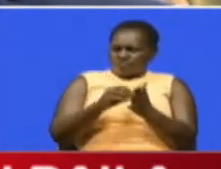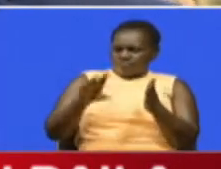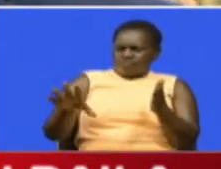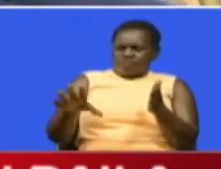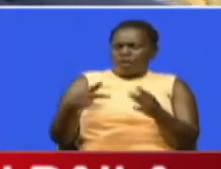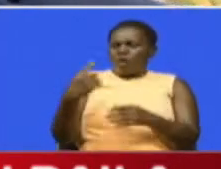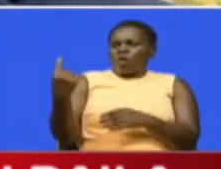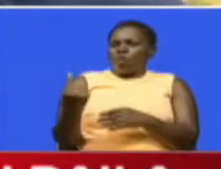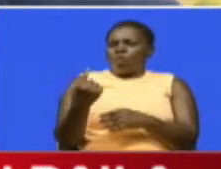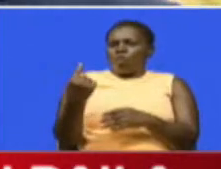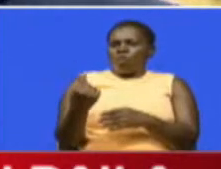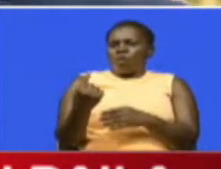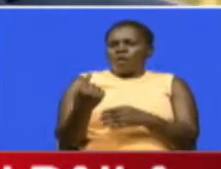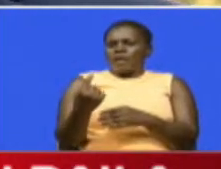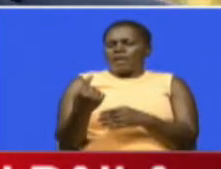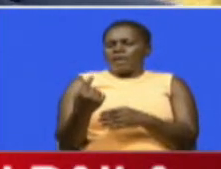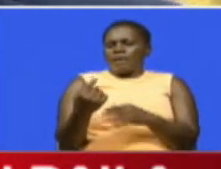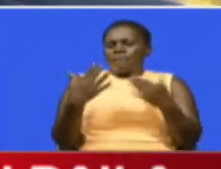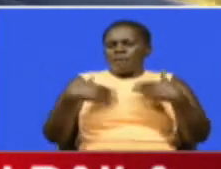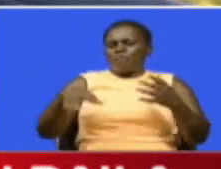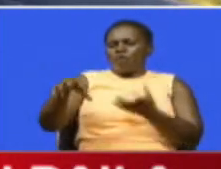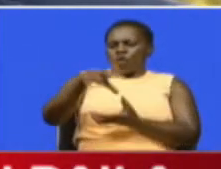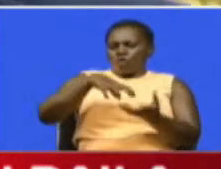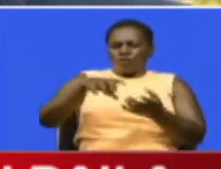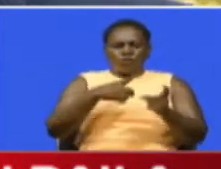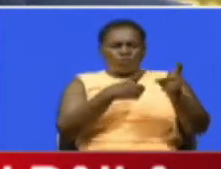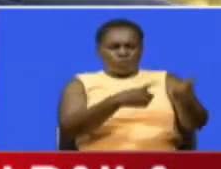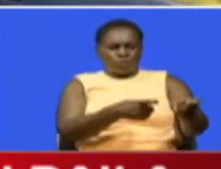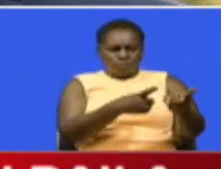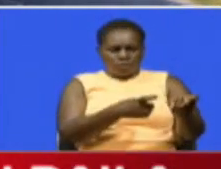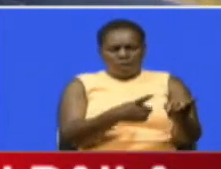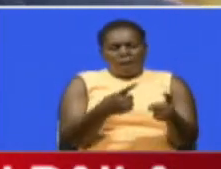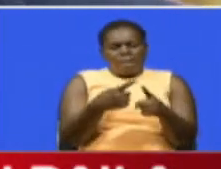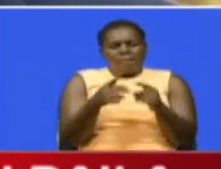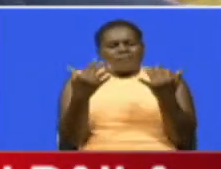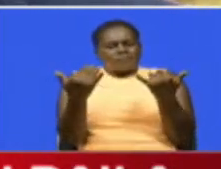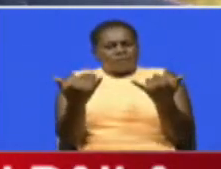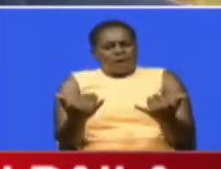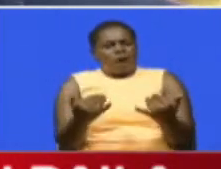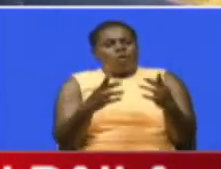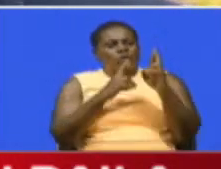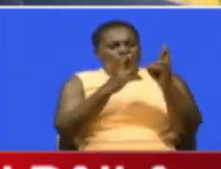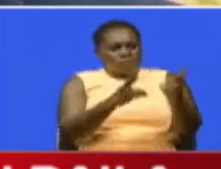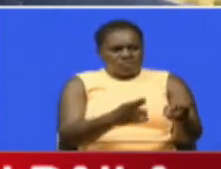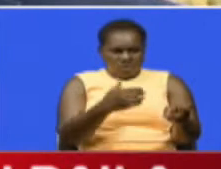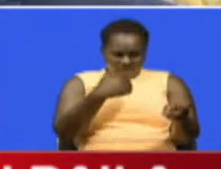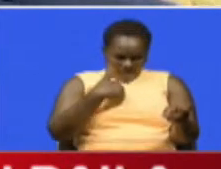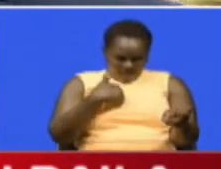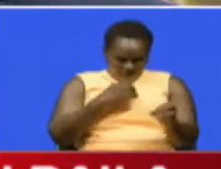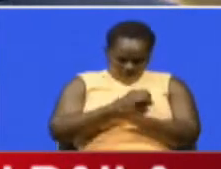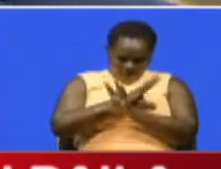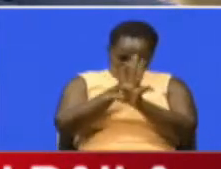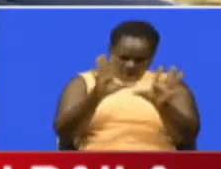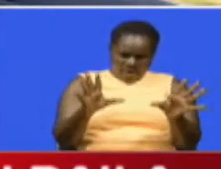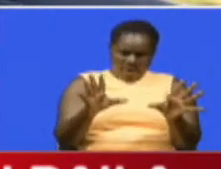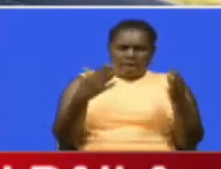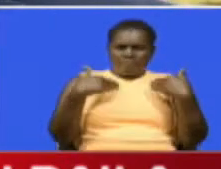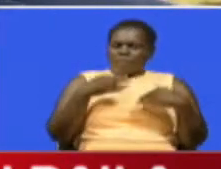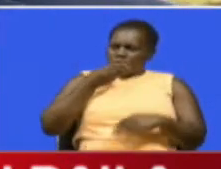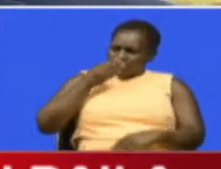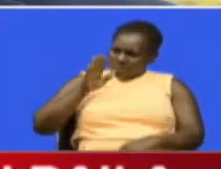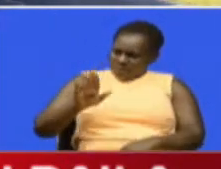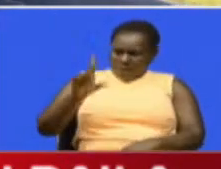it was lost in the drown of condemnations. But now that report is out, people have to